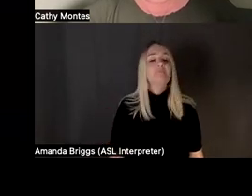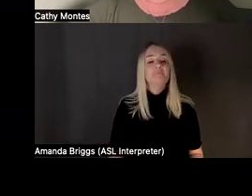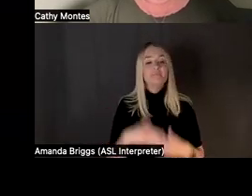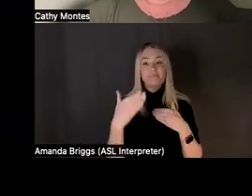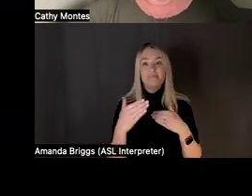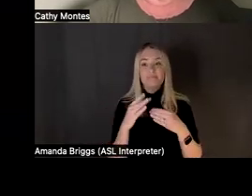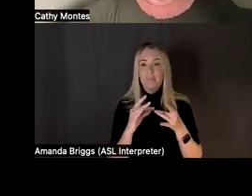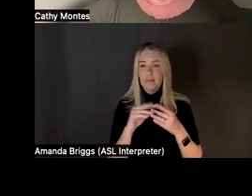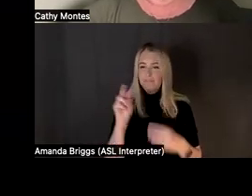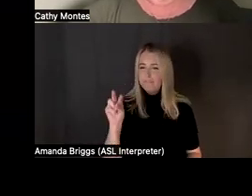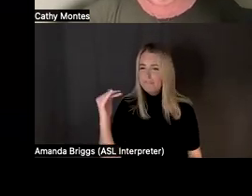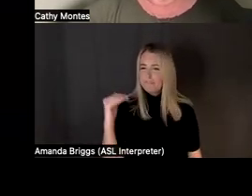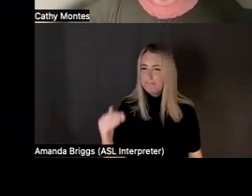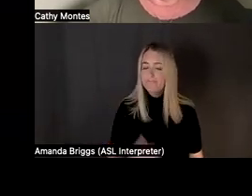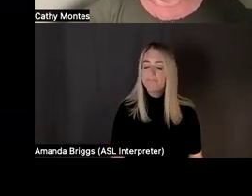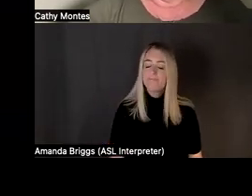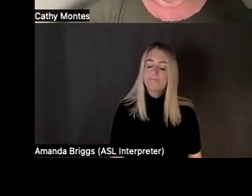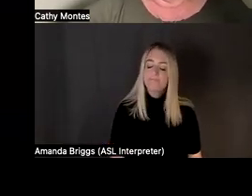have is,